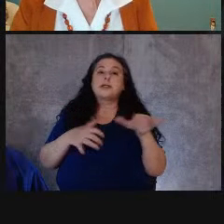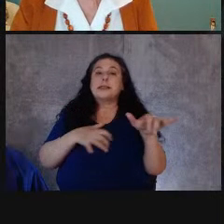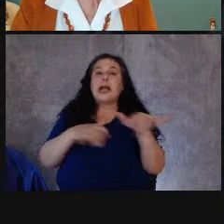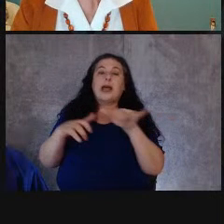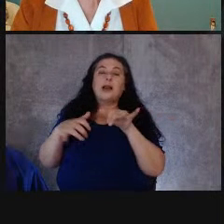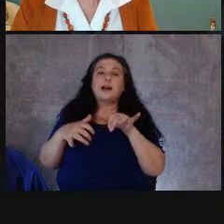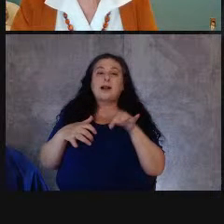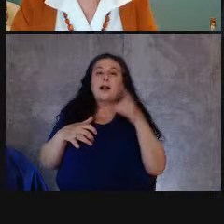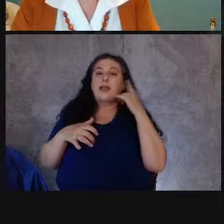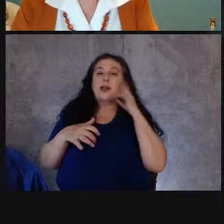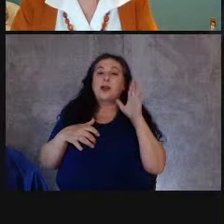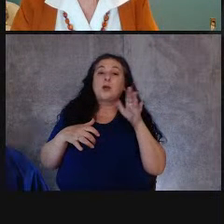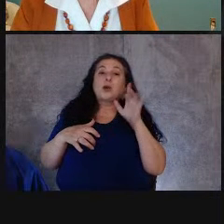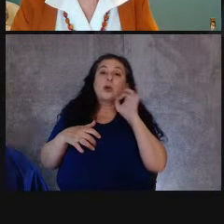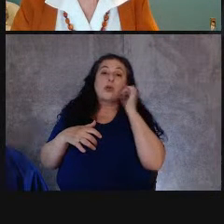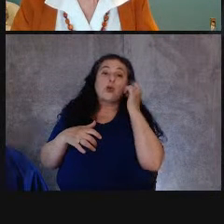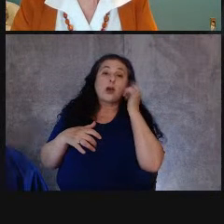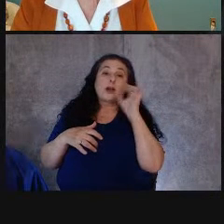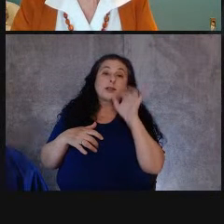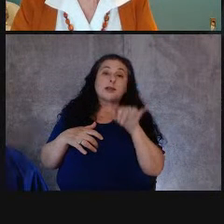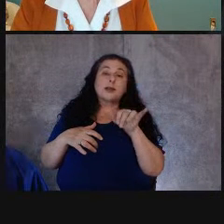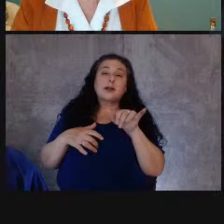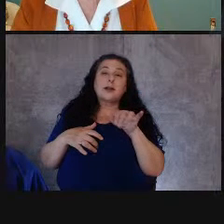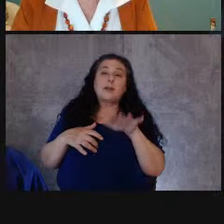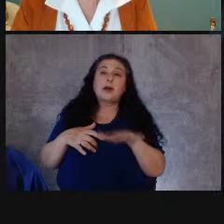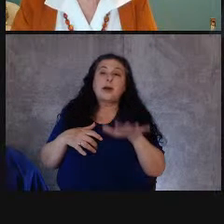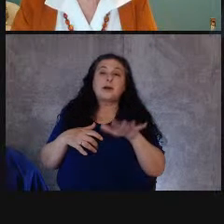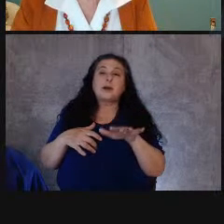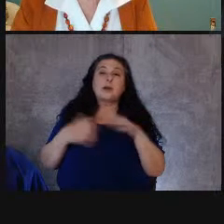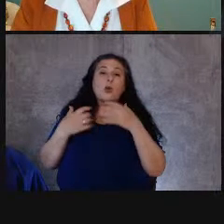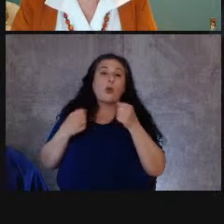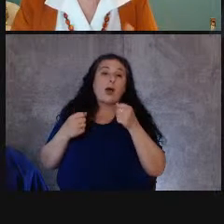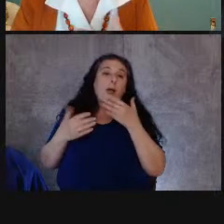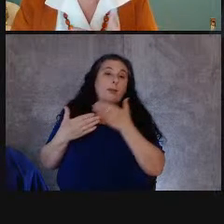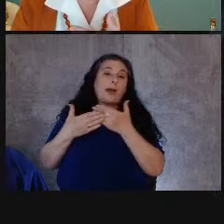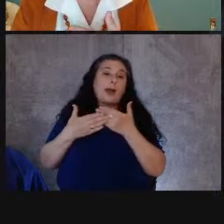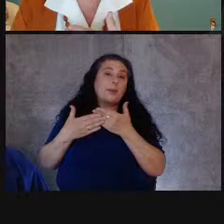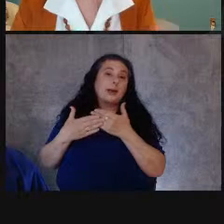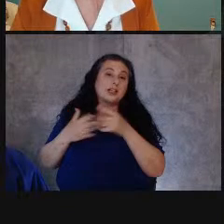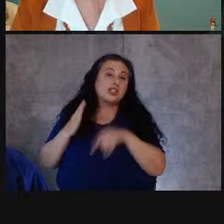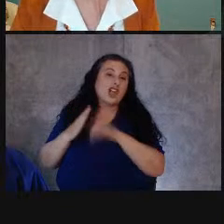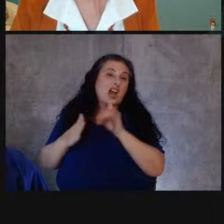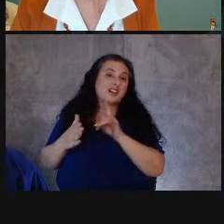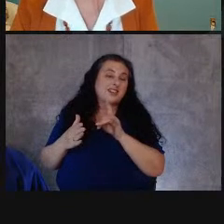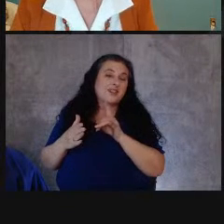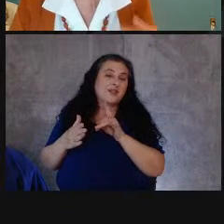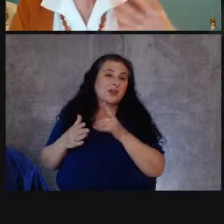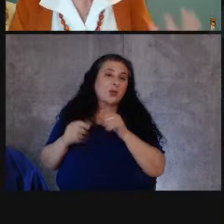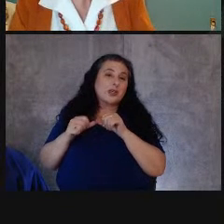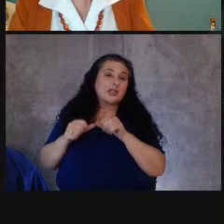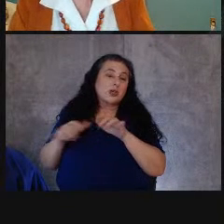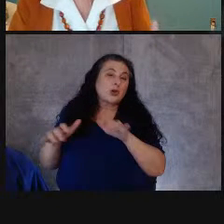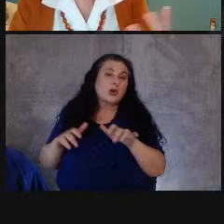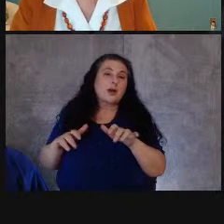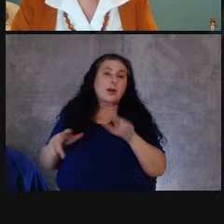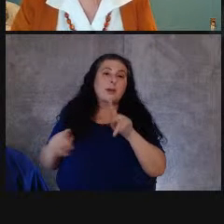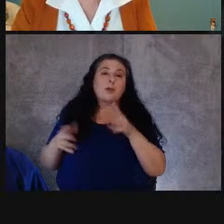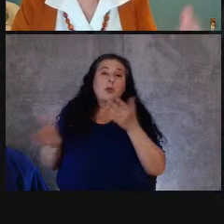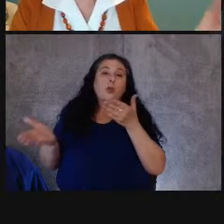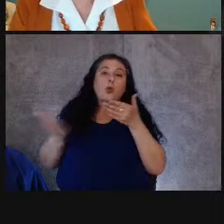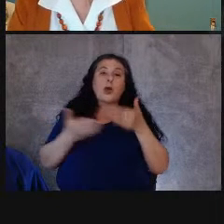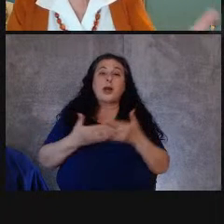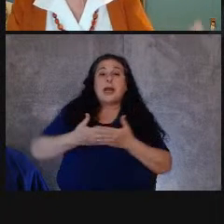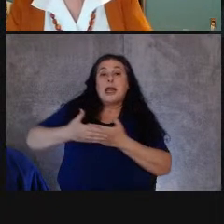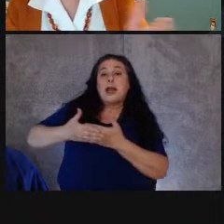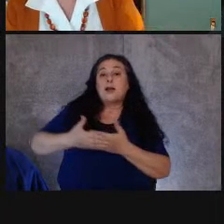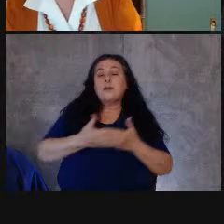I think we would recognize this. It's basically a well baby checkup, right? We still do that. People bring in an